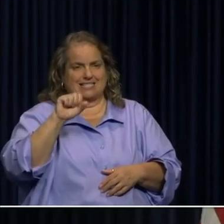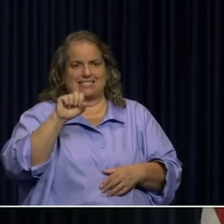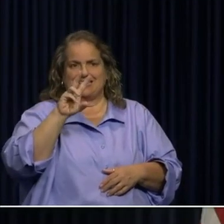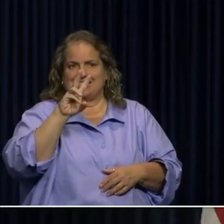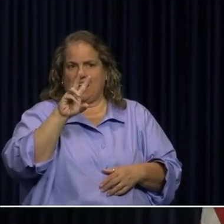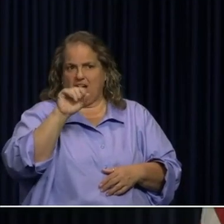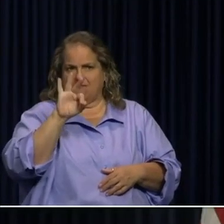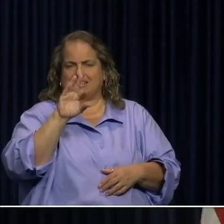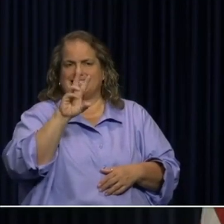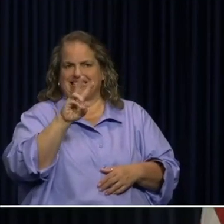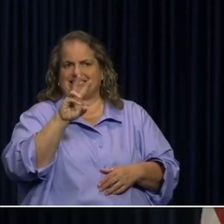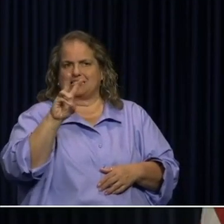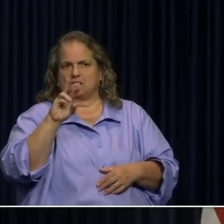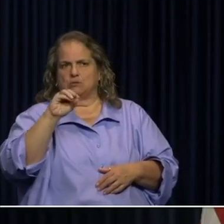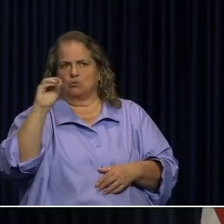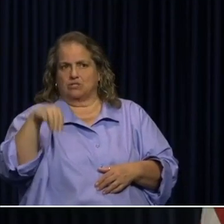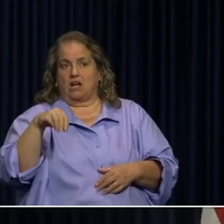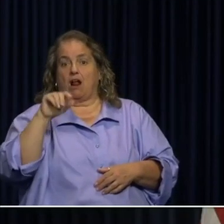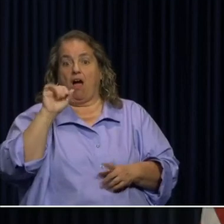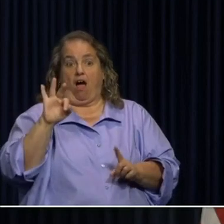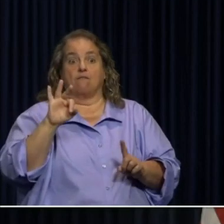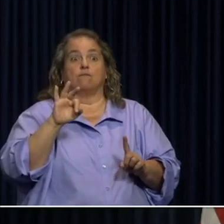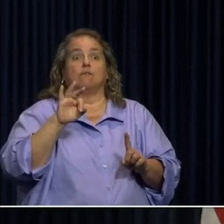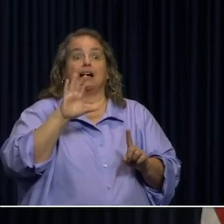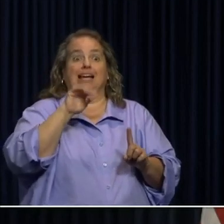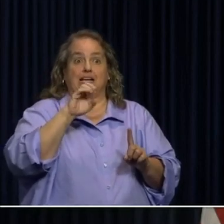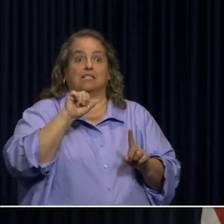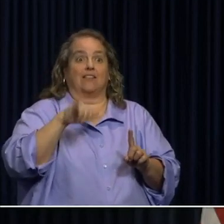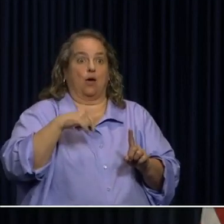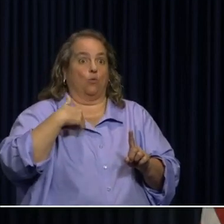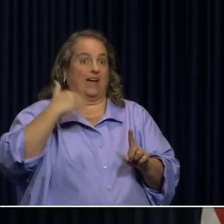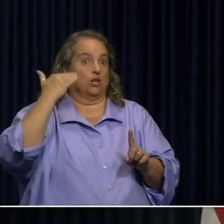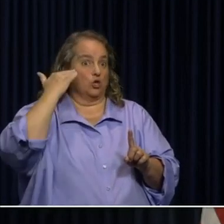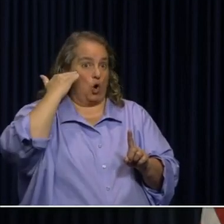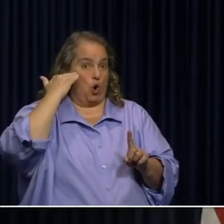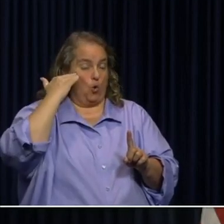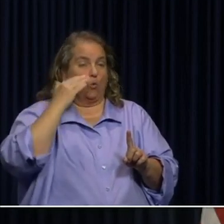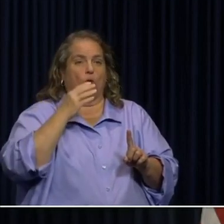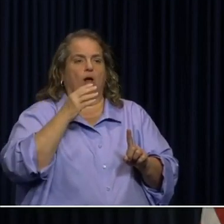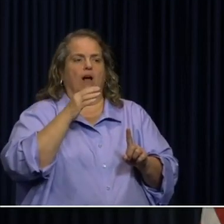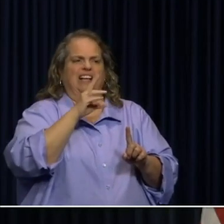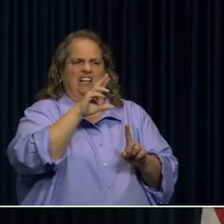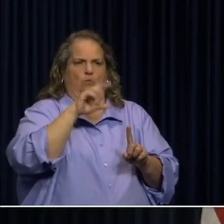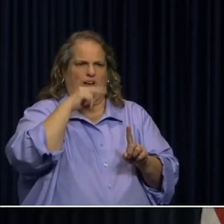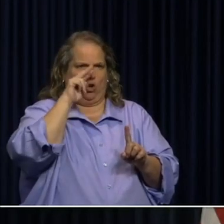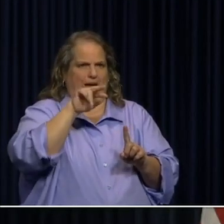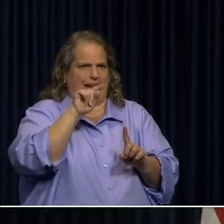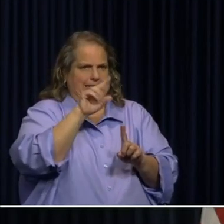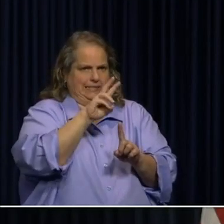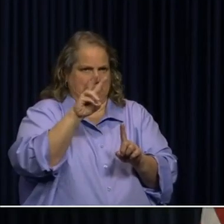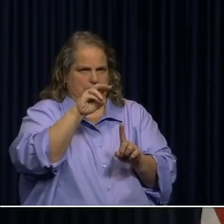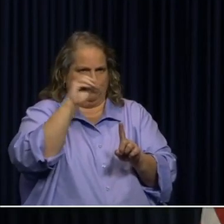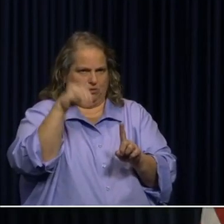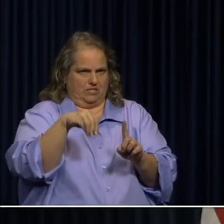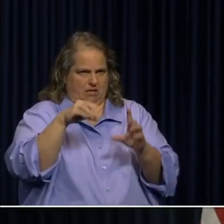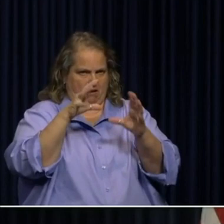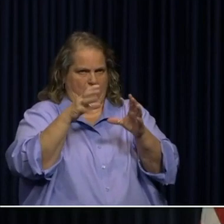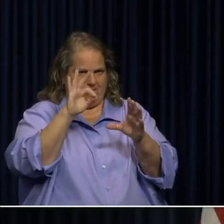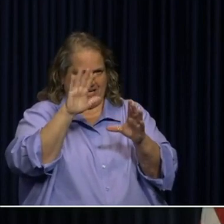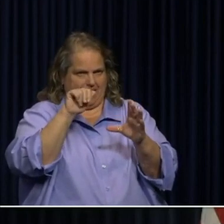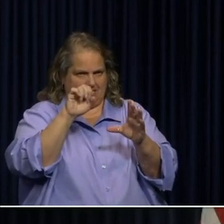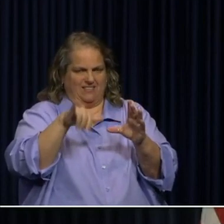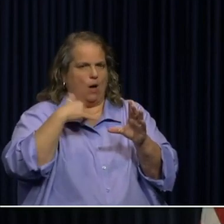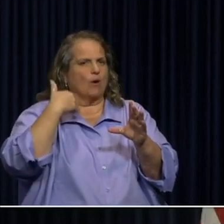66% of the cases. And so the numbers I'm going to give you are within that 66%. They